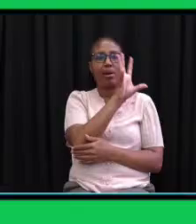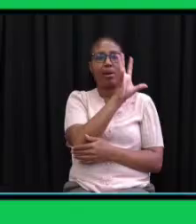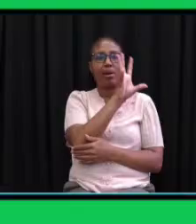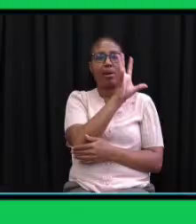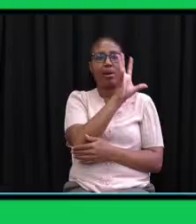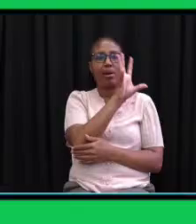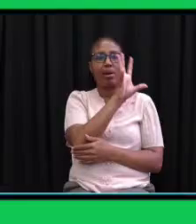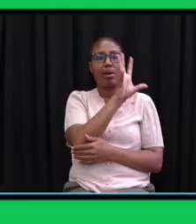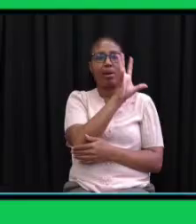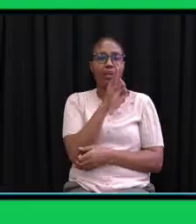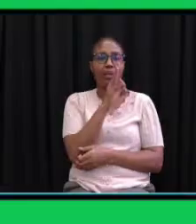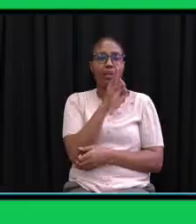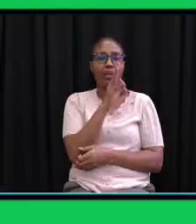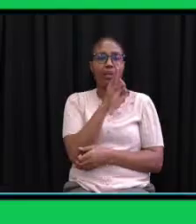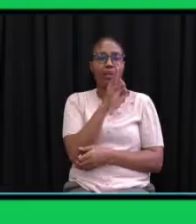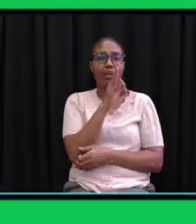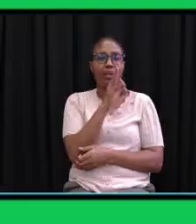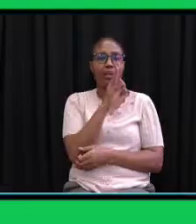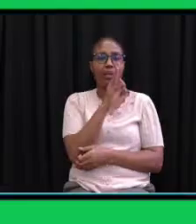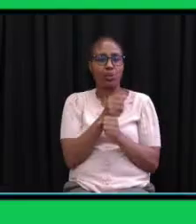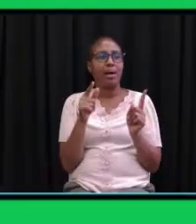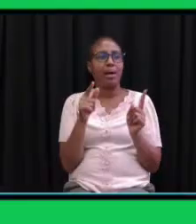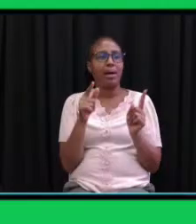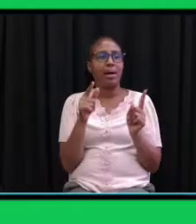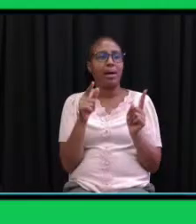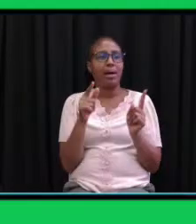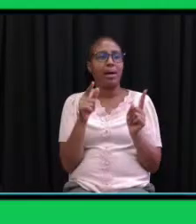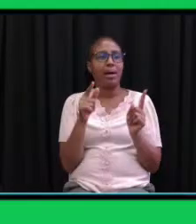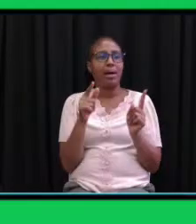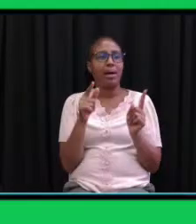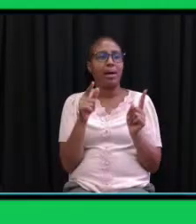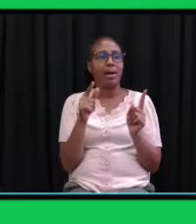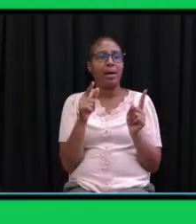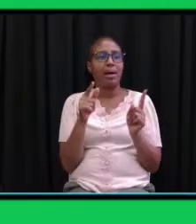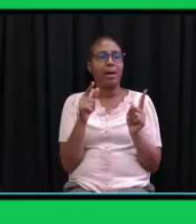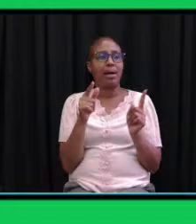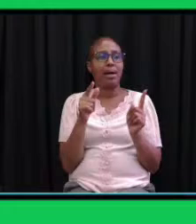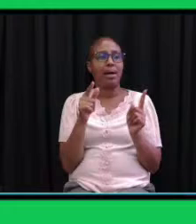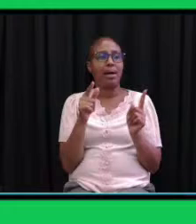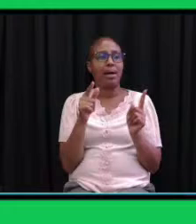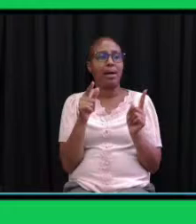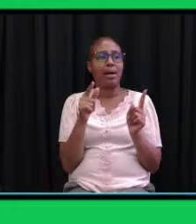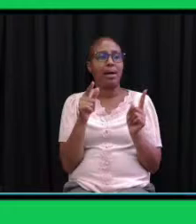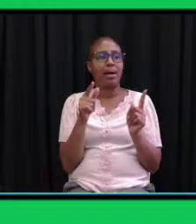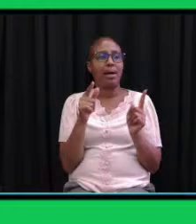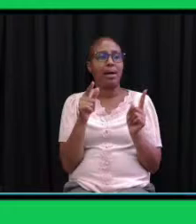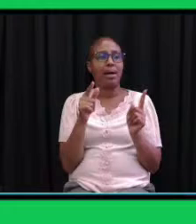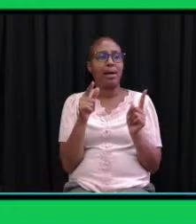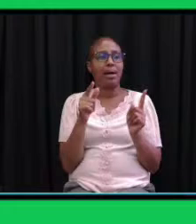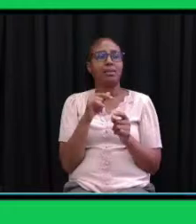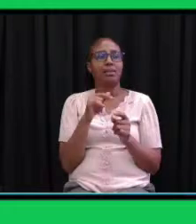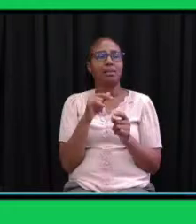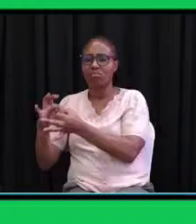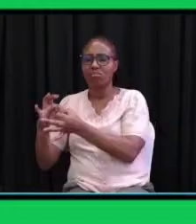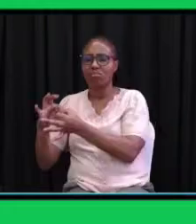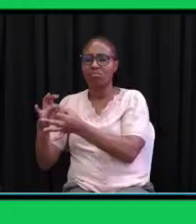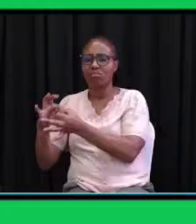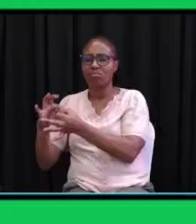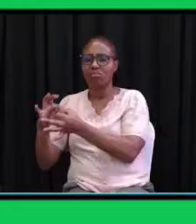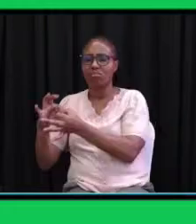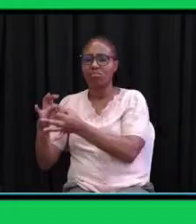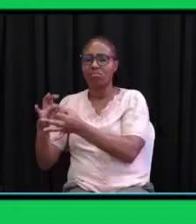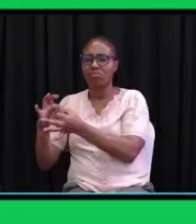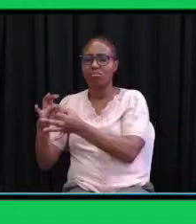but just doing the port but not doing the hinterland connectivity. Even when we talk